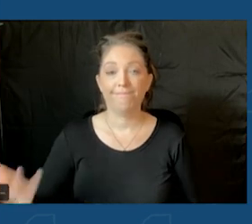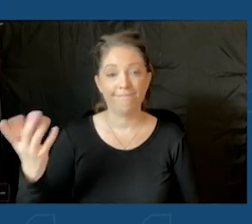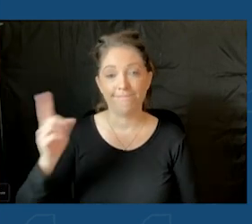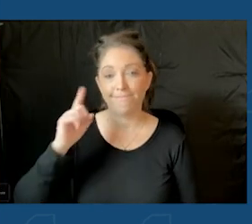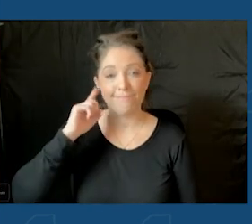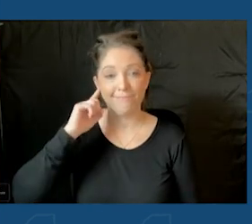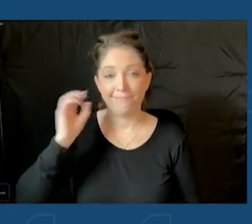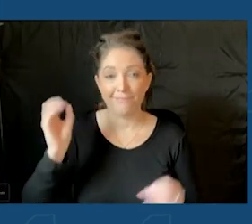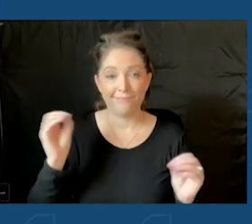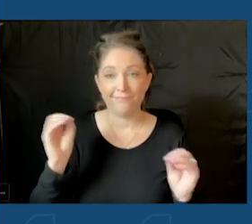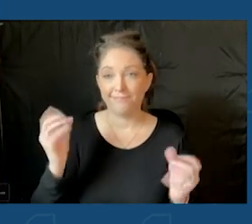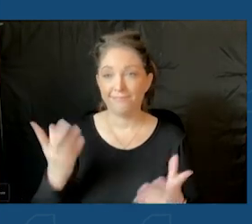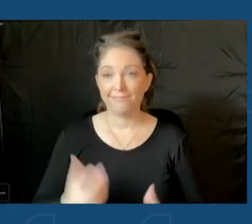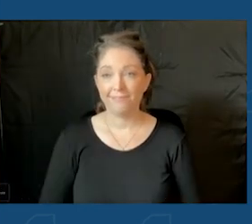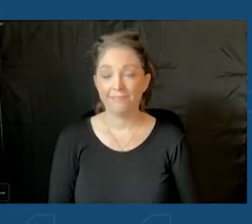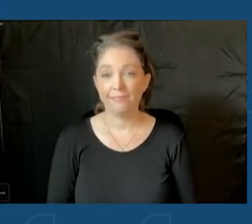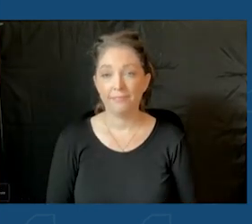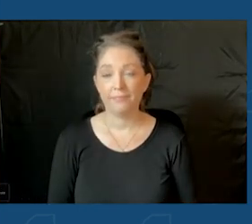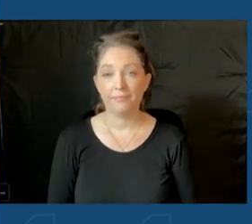September 21st,